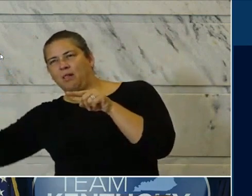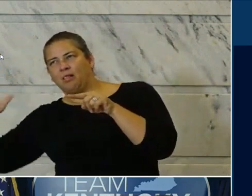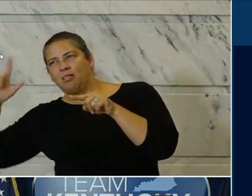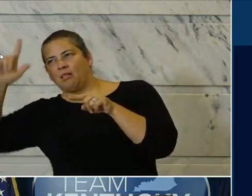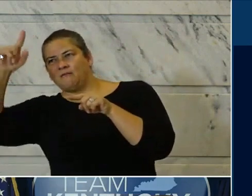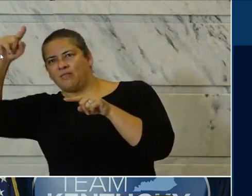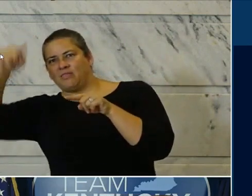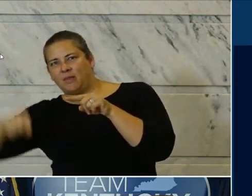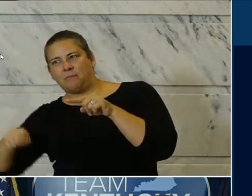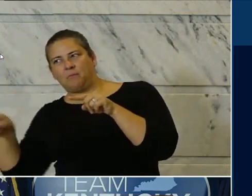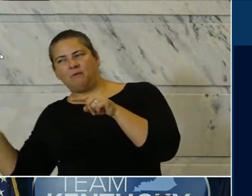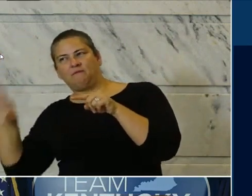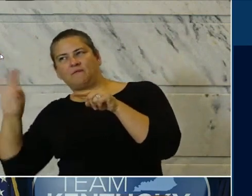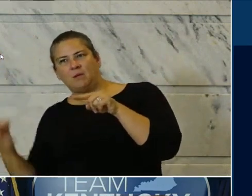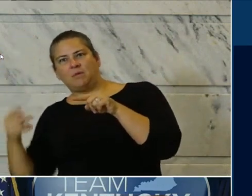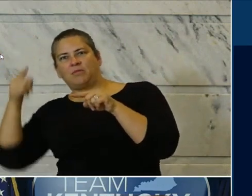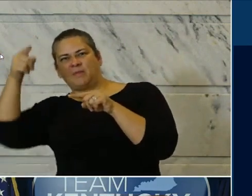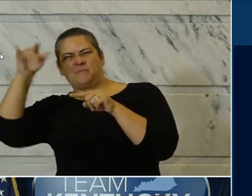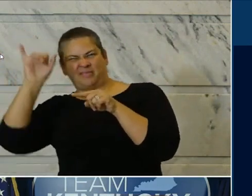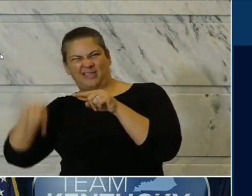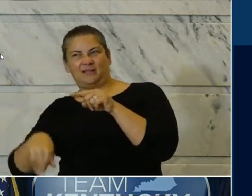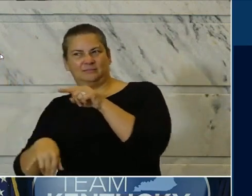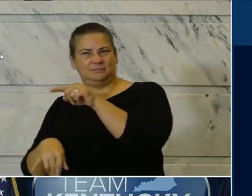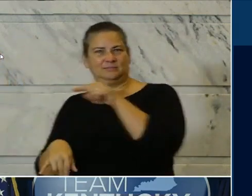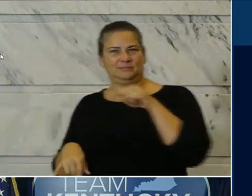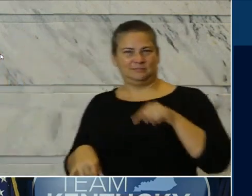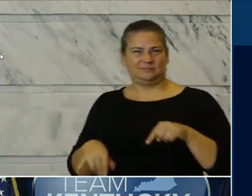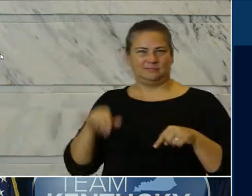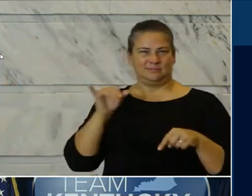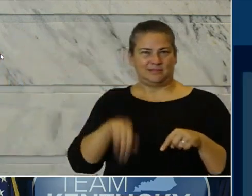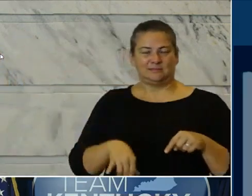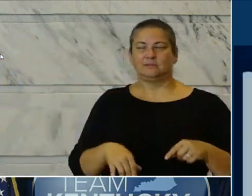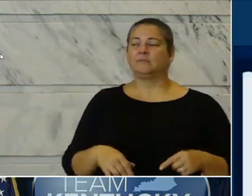of the United States and what we are seeing in cases?